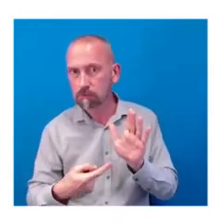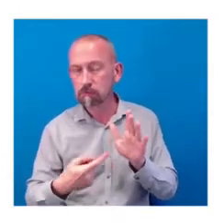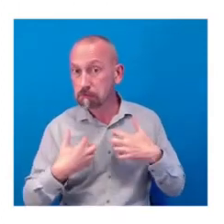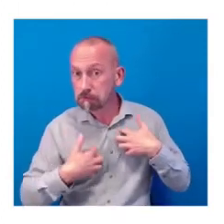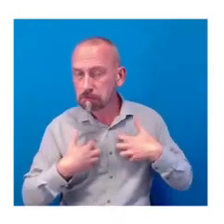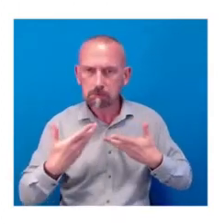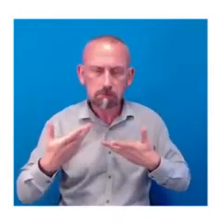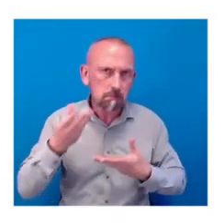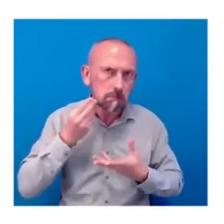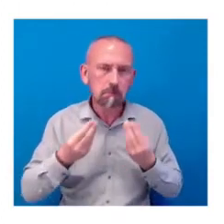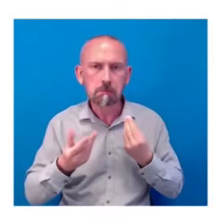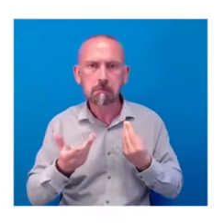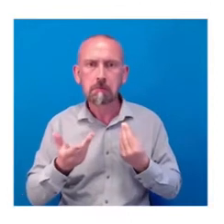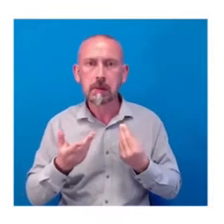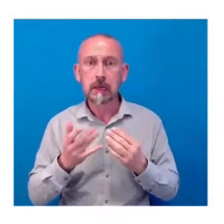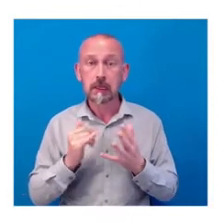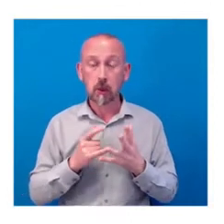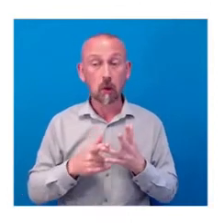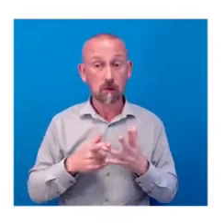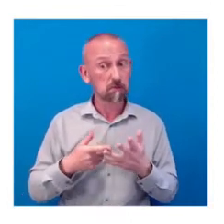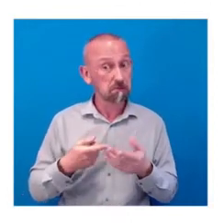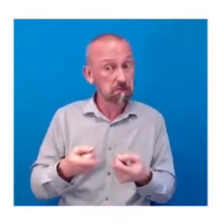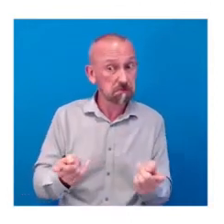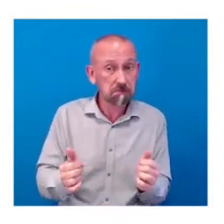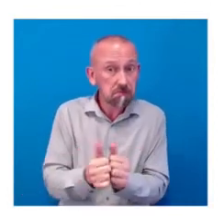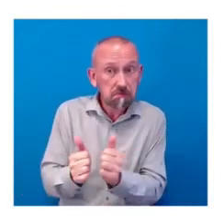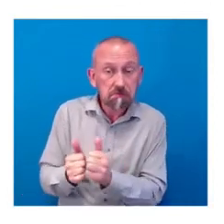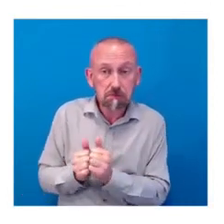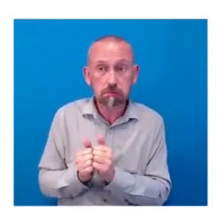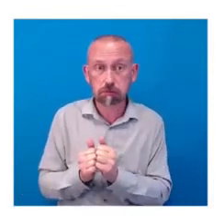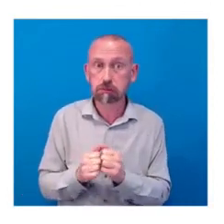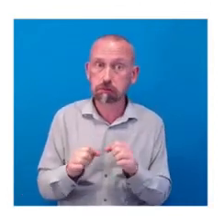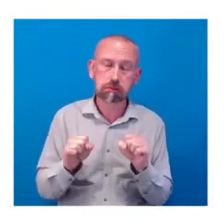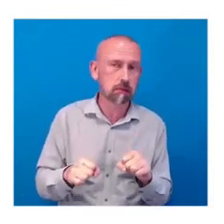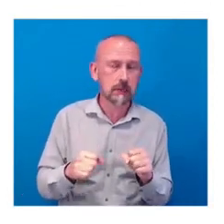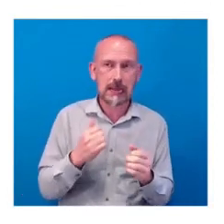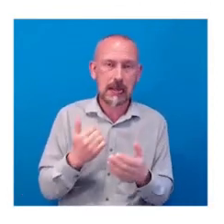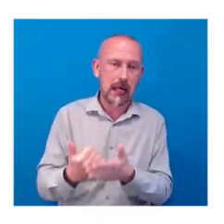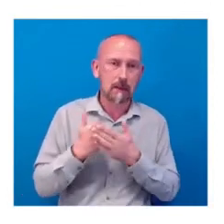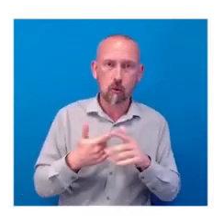enriching service, which would, you know, really increase engagement with a program.